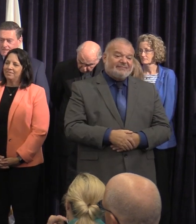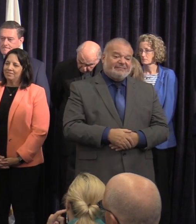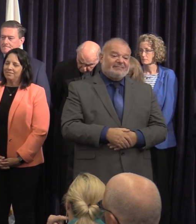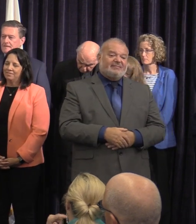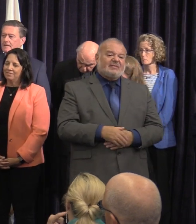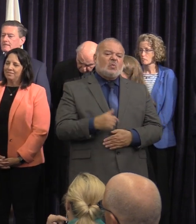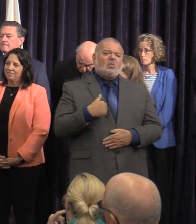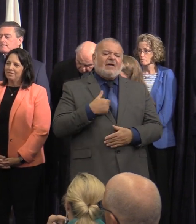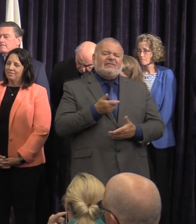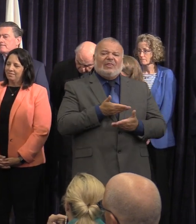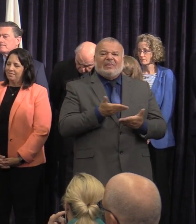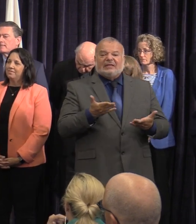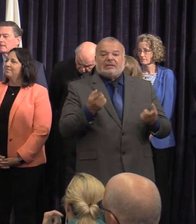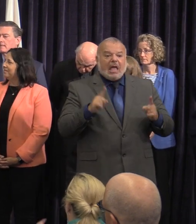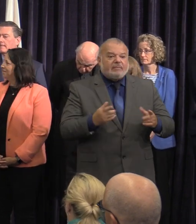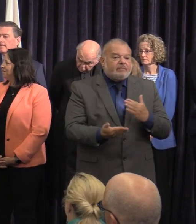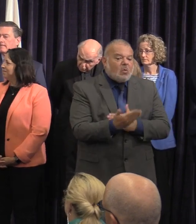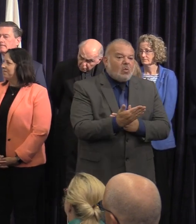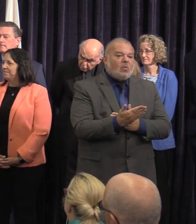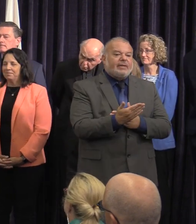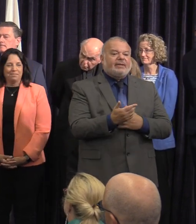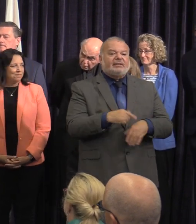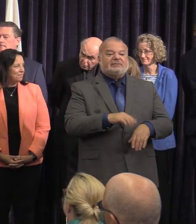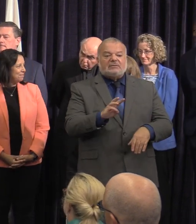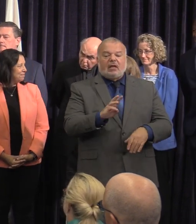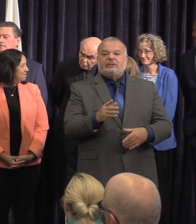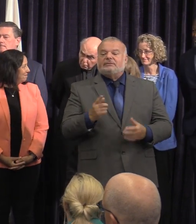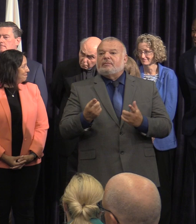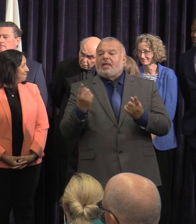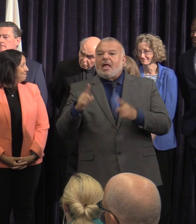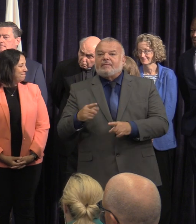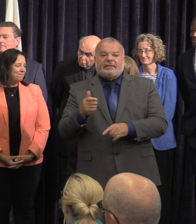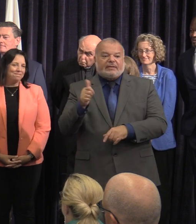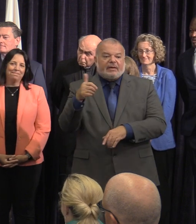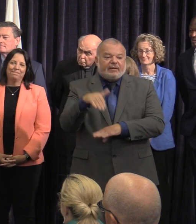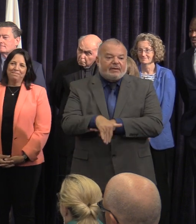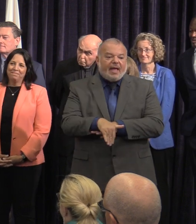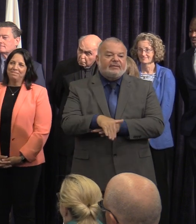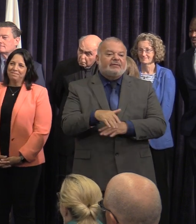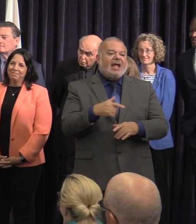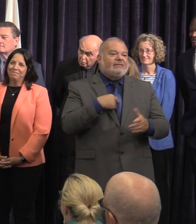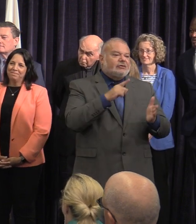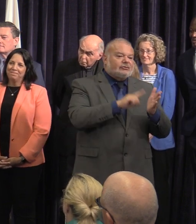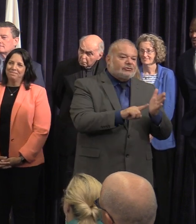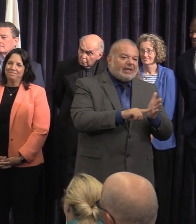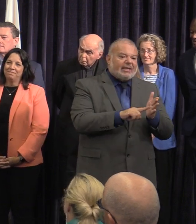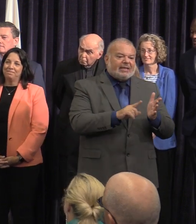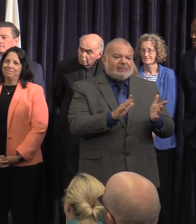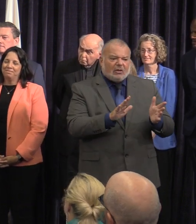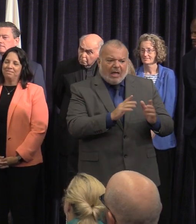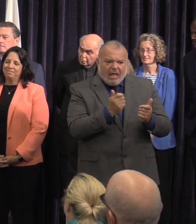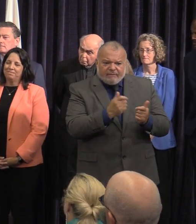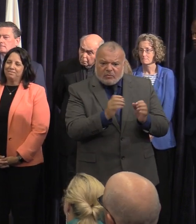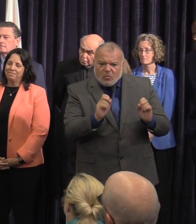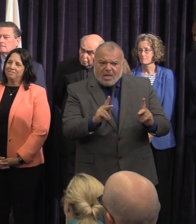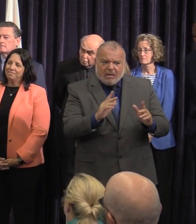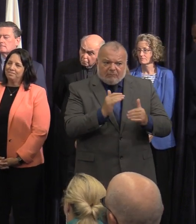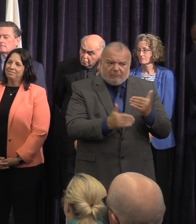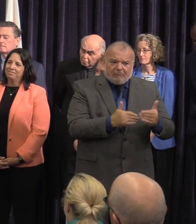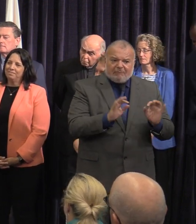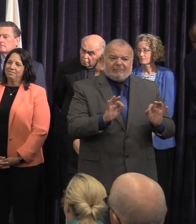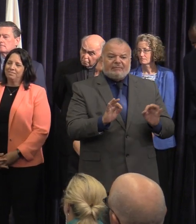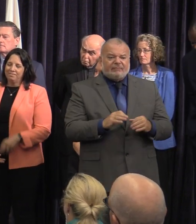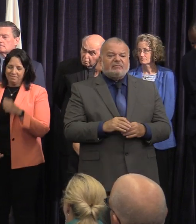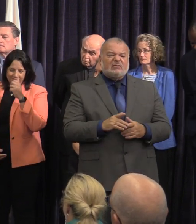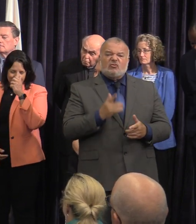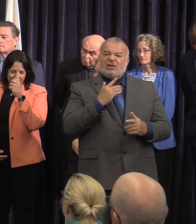have Susan all day checking in. So we are work